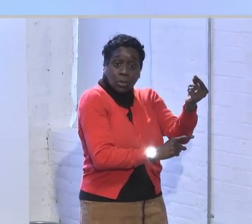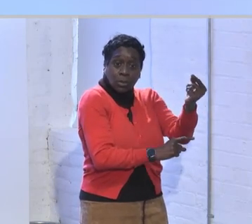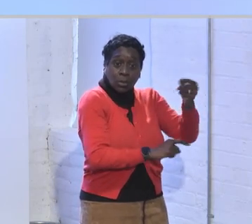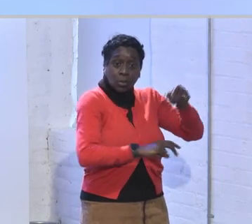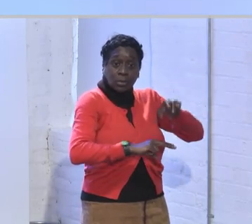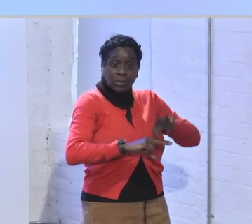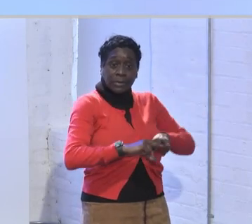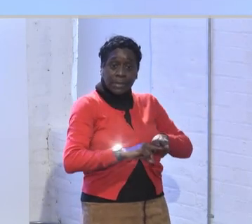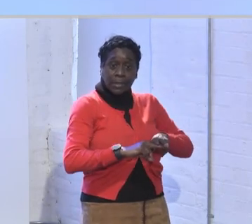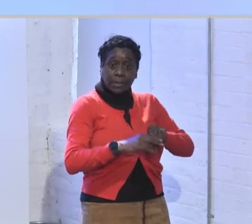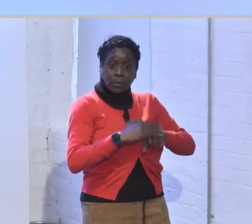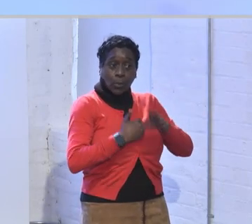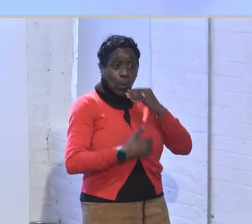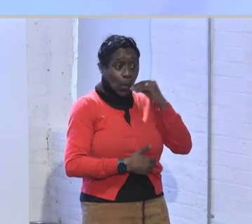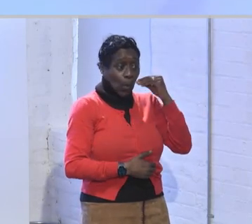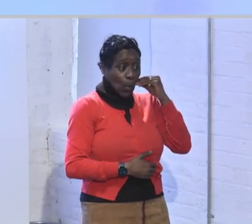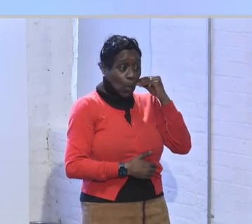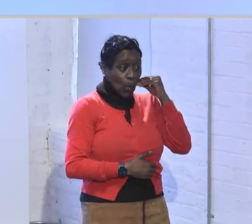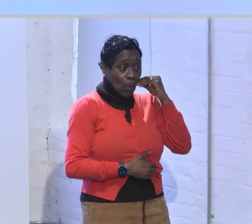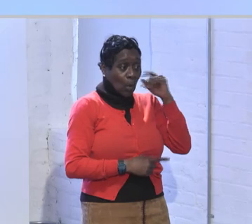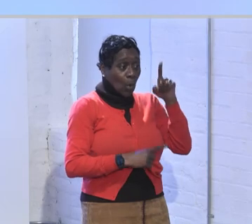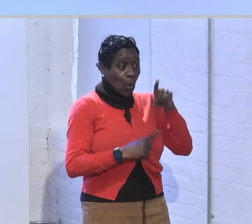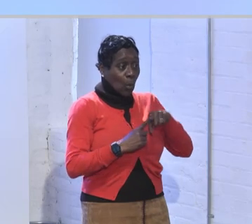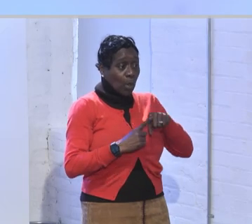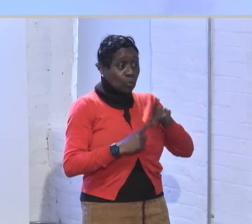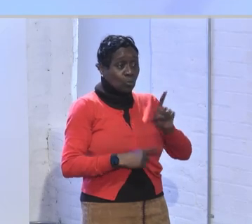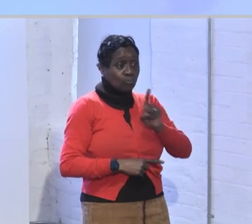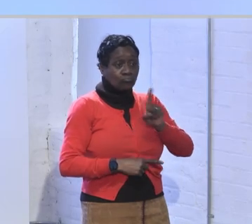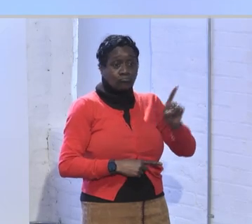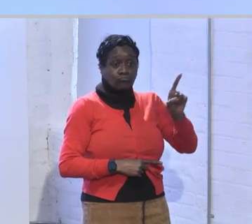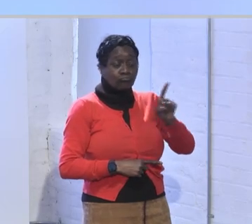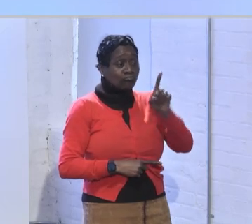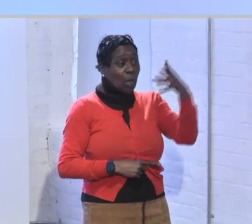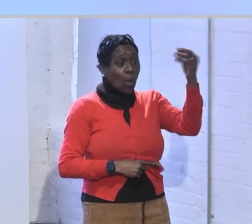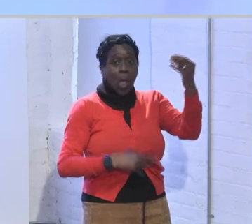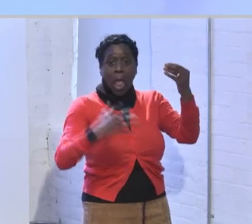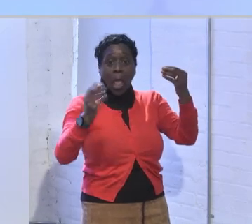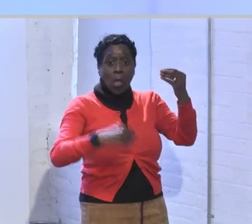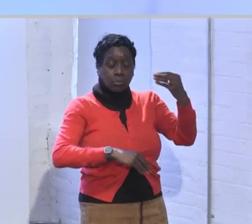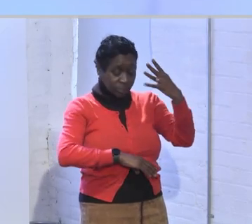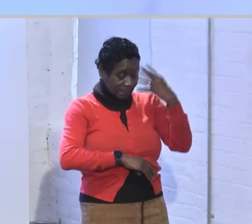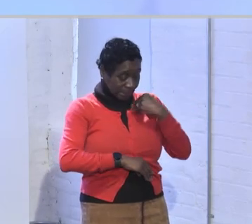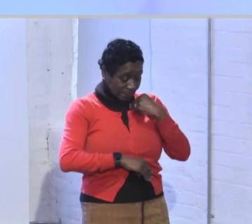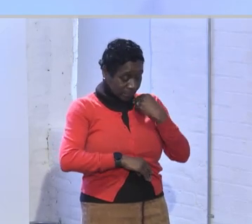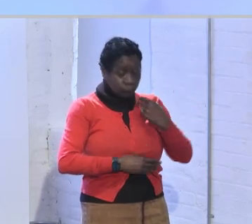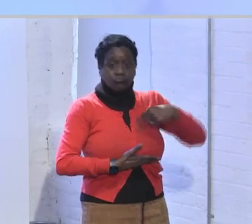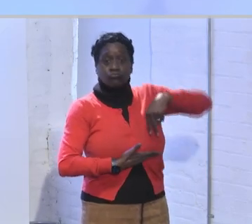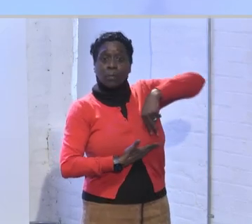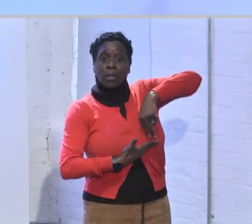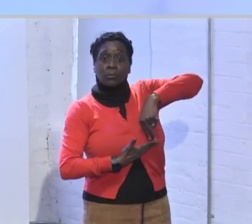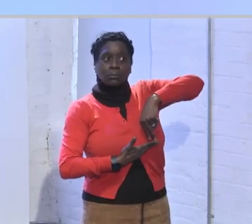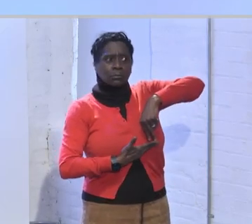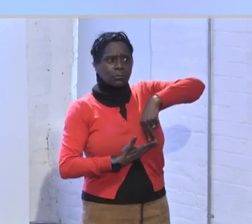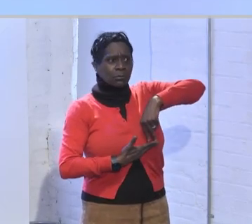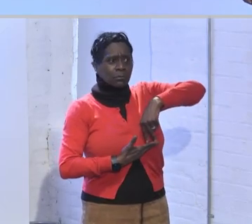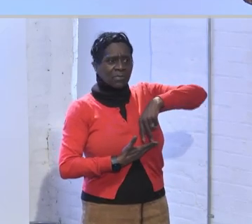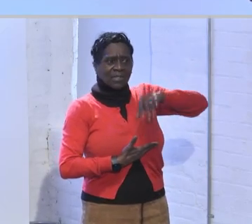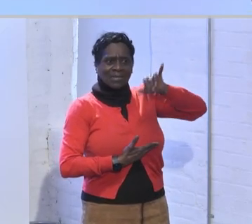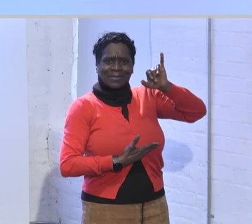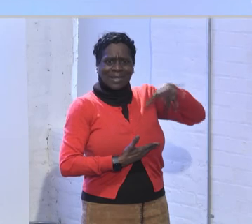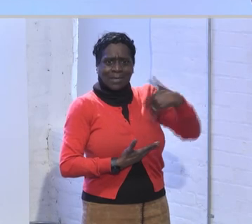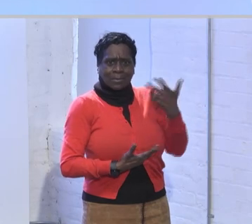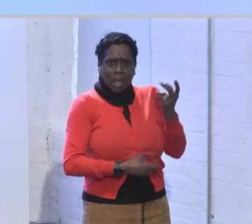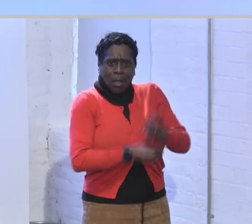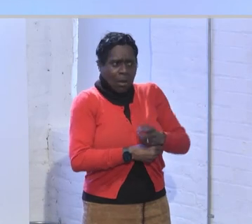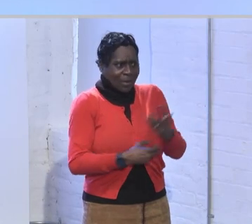sit in your house, when you walk by the way, when you lie down, when you rise up. That's not